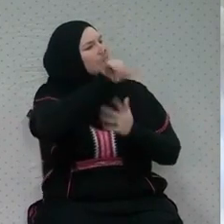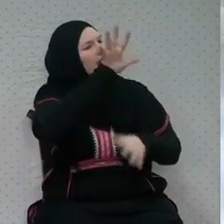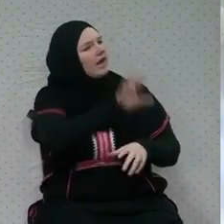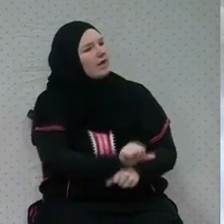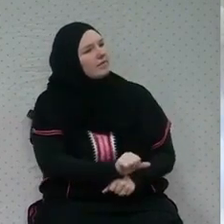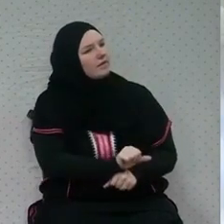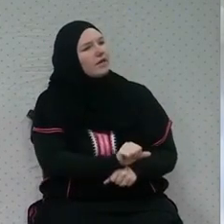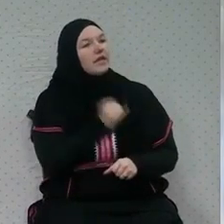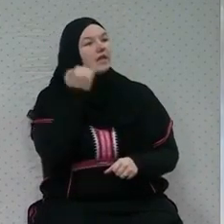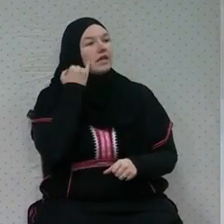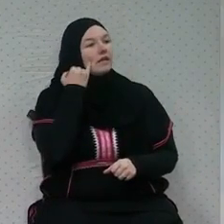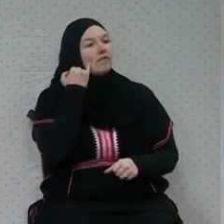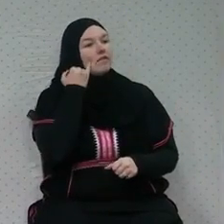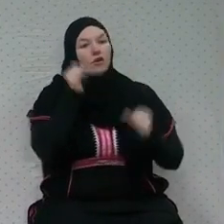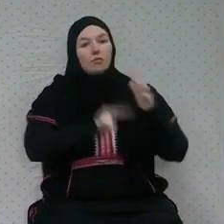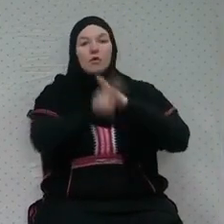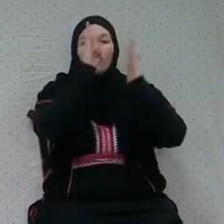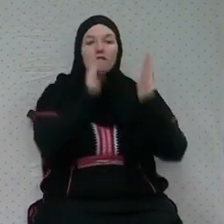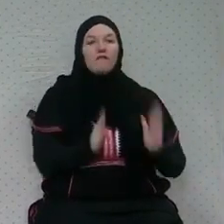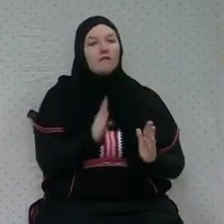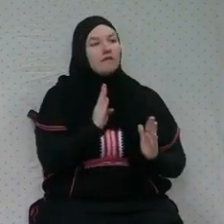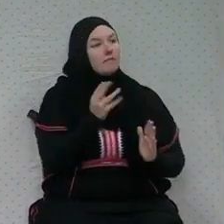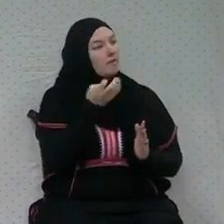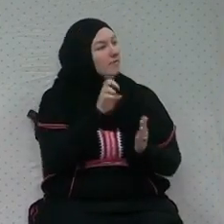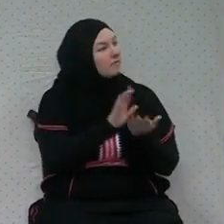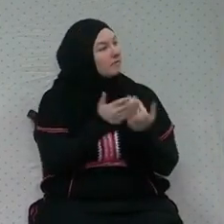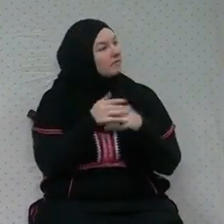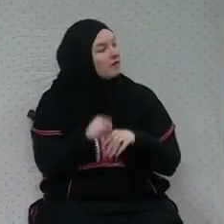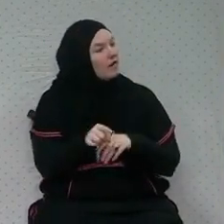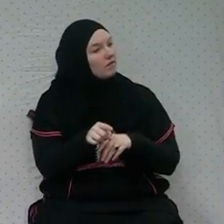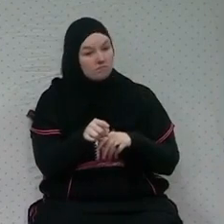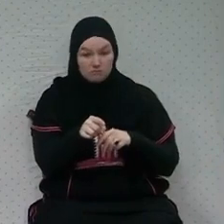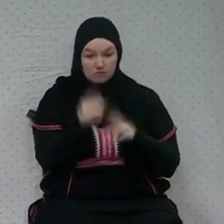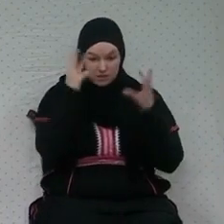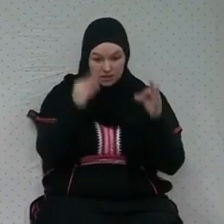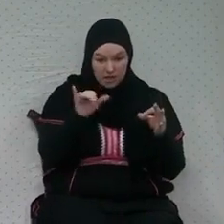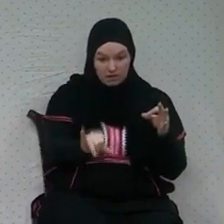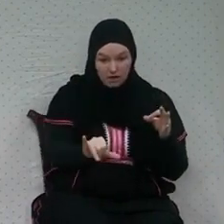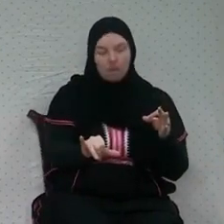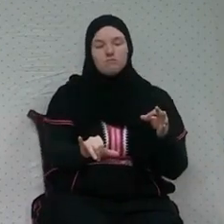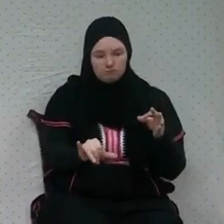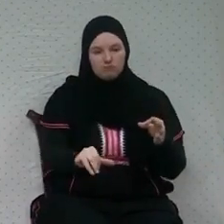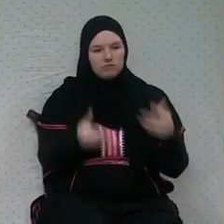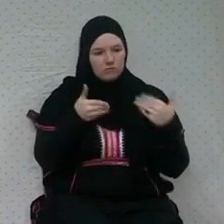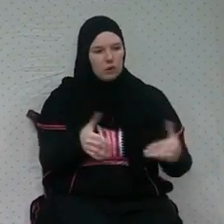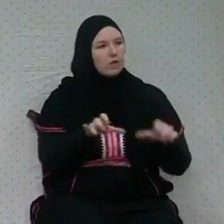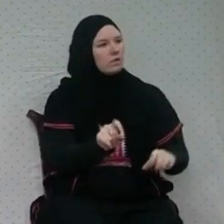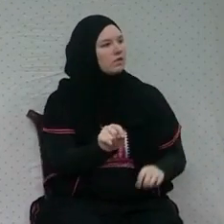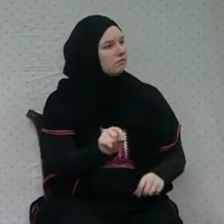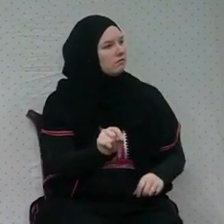that if the Prophet sallallahu alaihi wasallam made that position, then I will stop here, I will adapt his